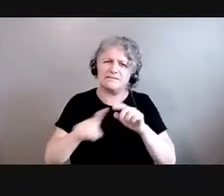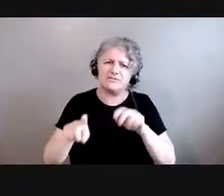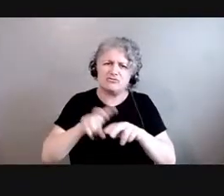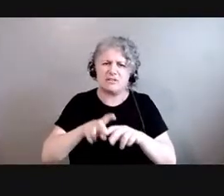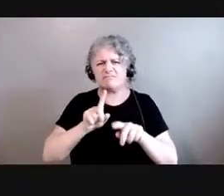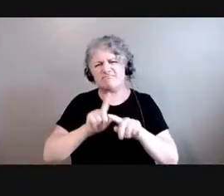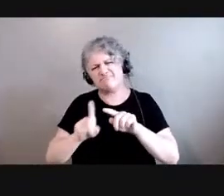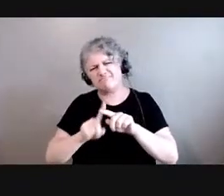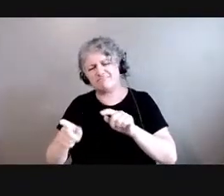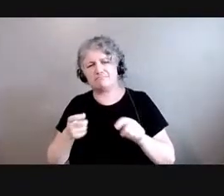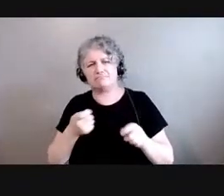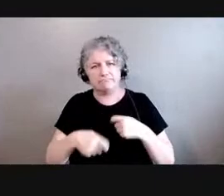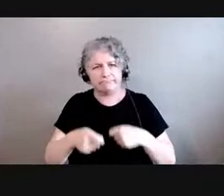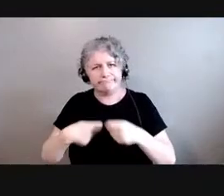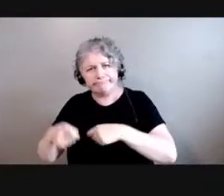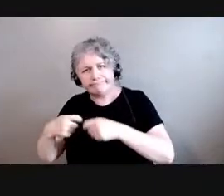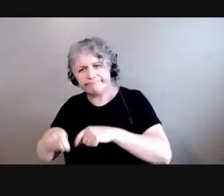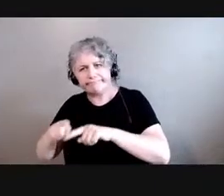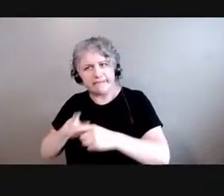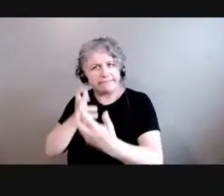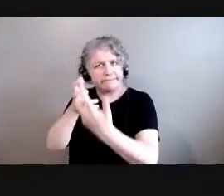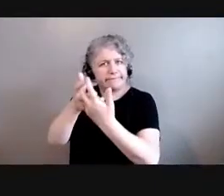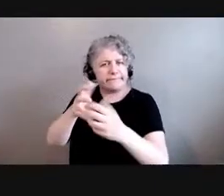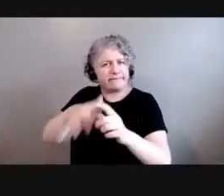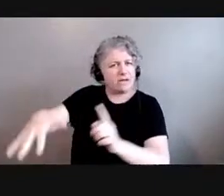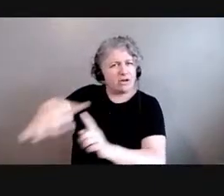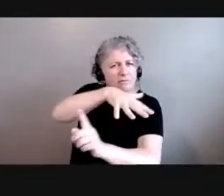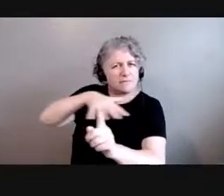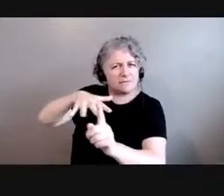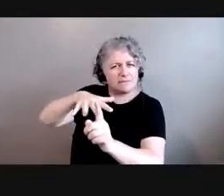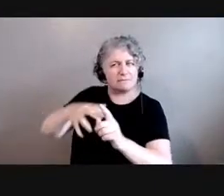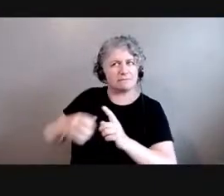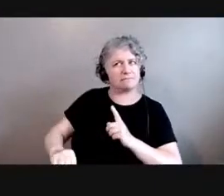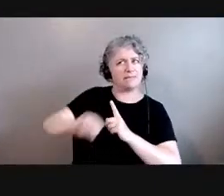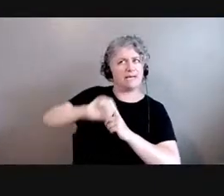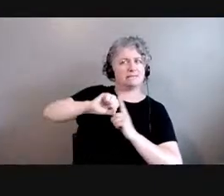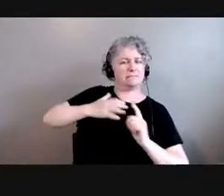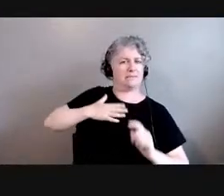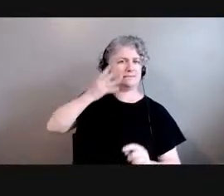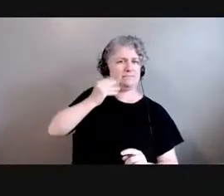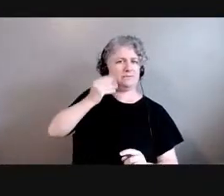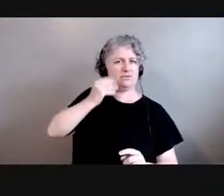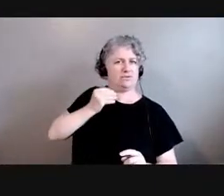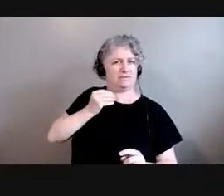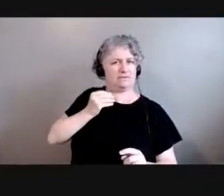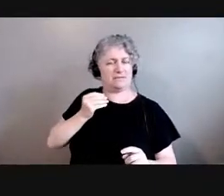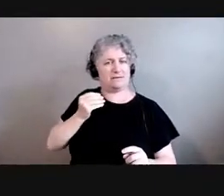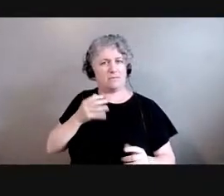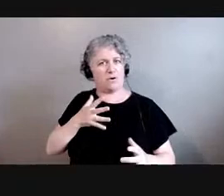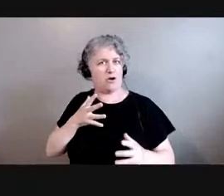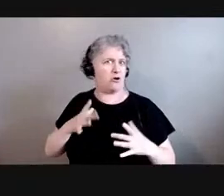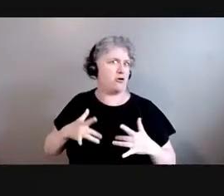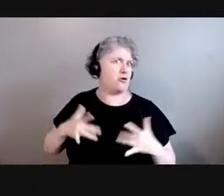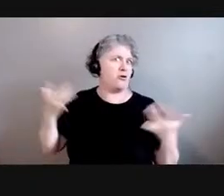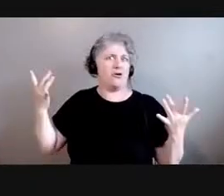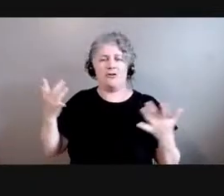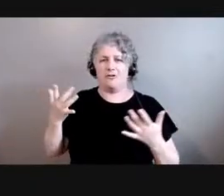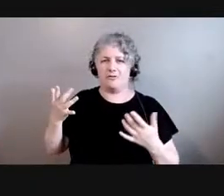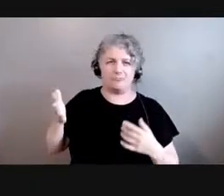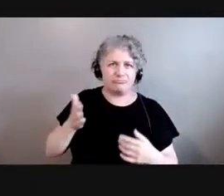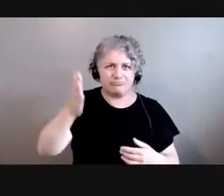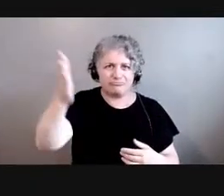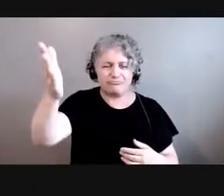so that does make an effect as to, I guess, as I say earlier, how adventurous I want to be at that time.